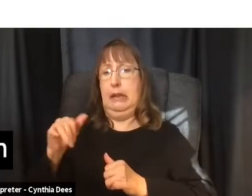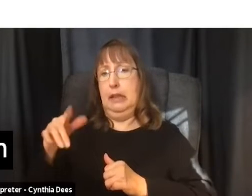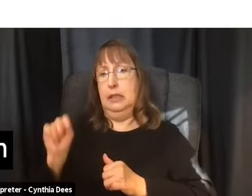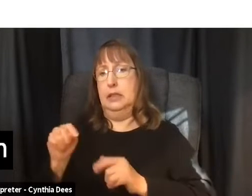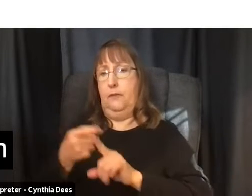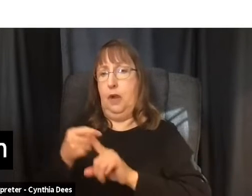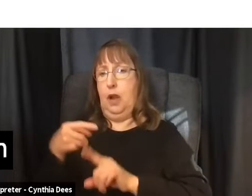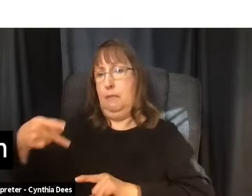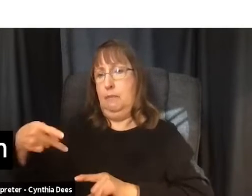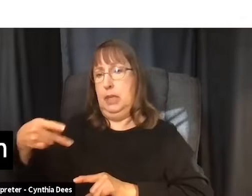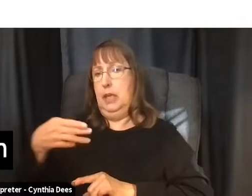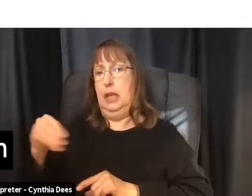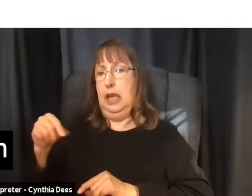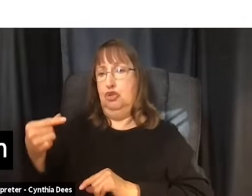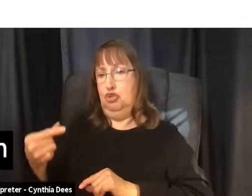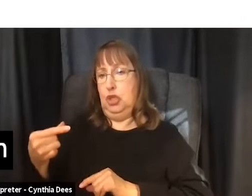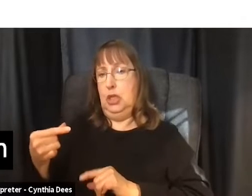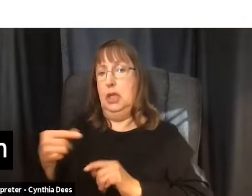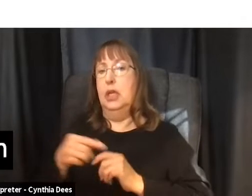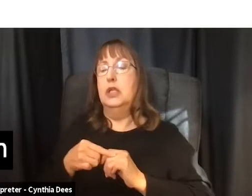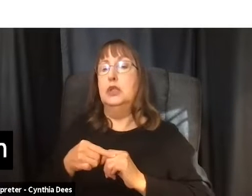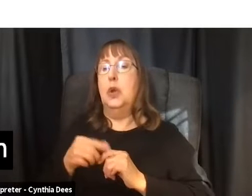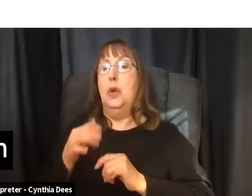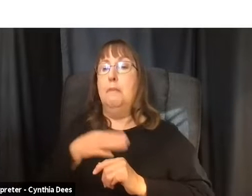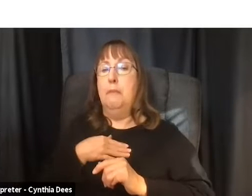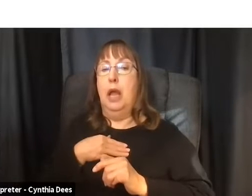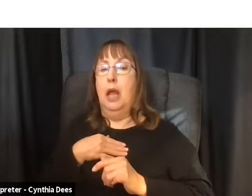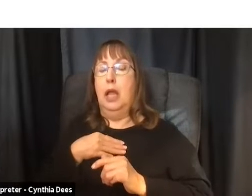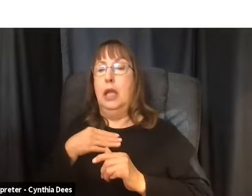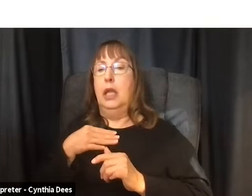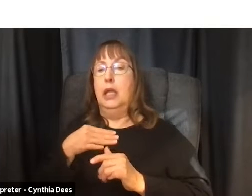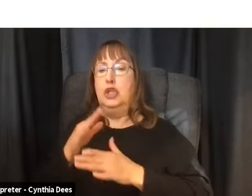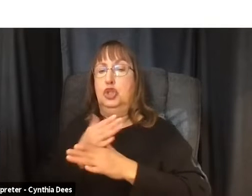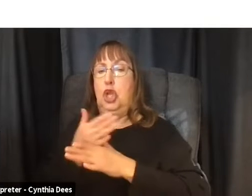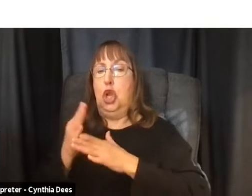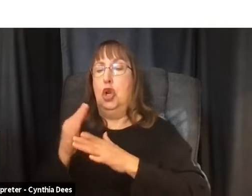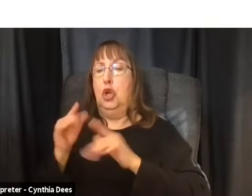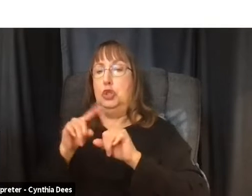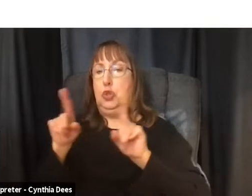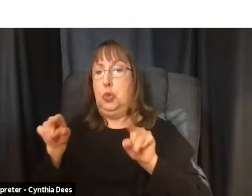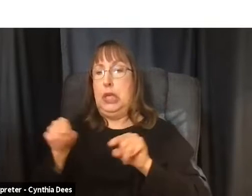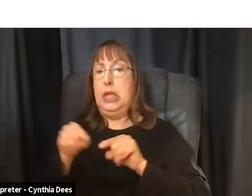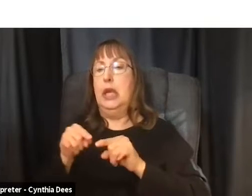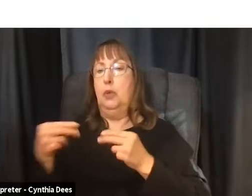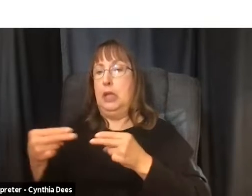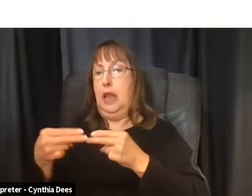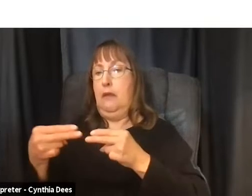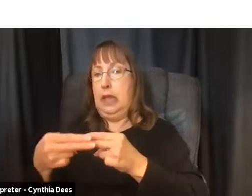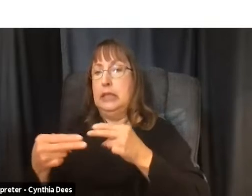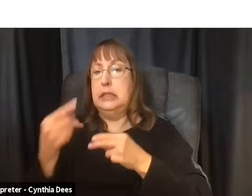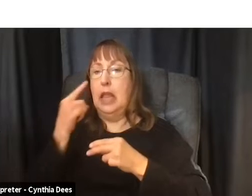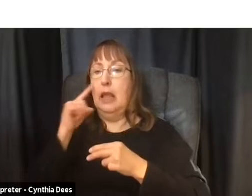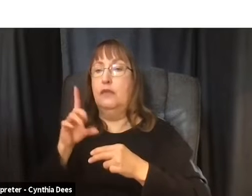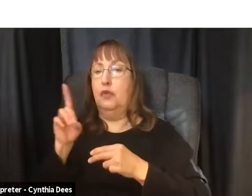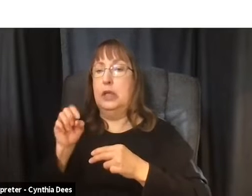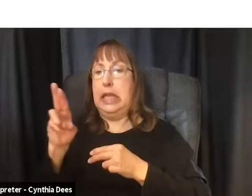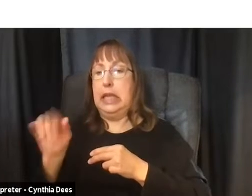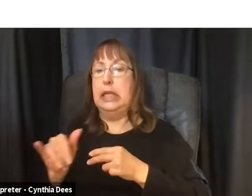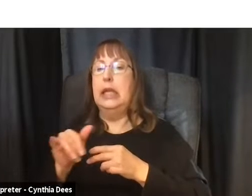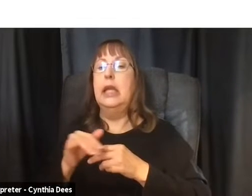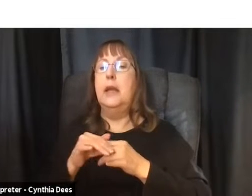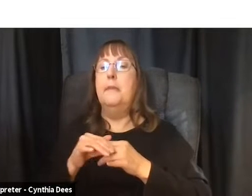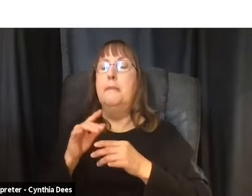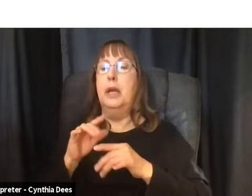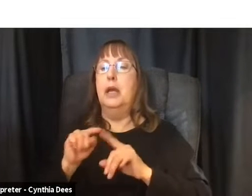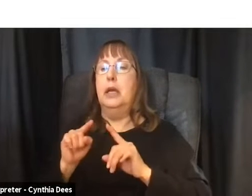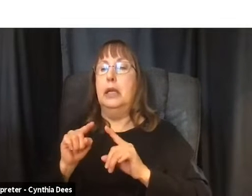So I'm going to continue to share my screen and navigate the slides for our panelists, but I will turn it